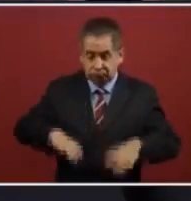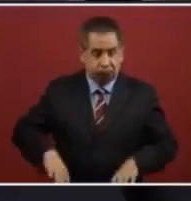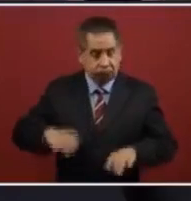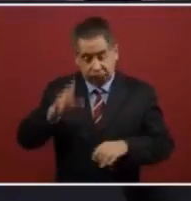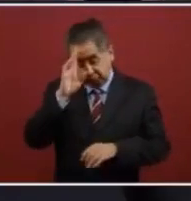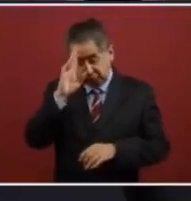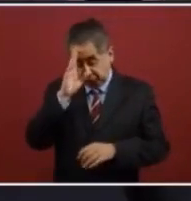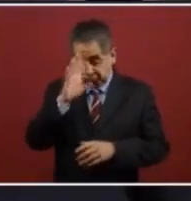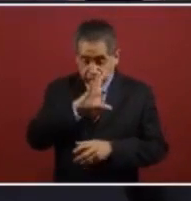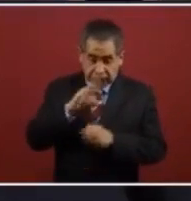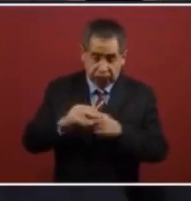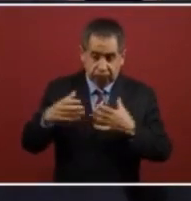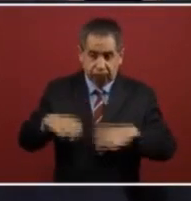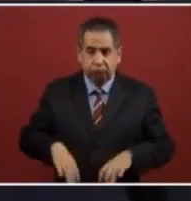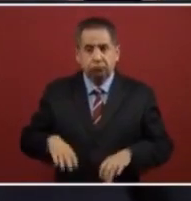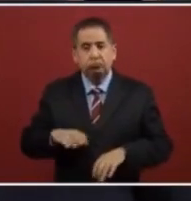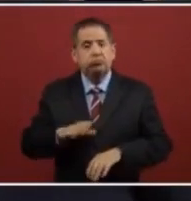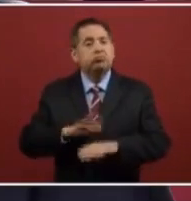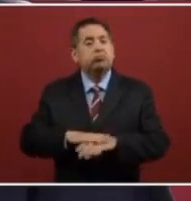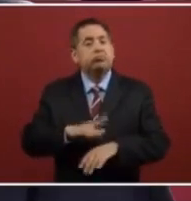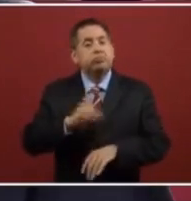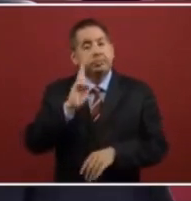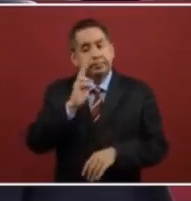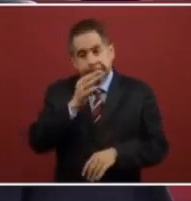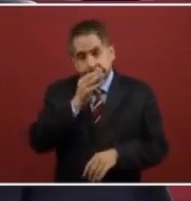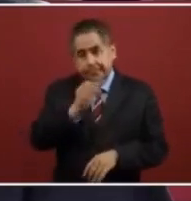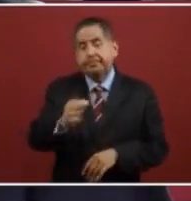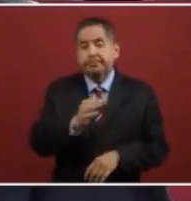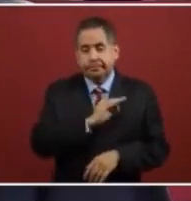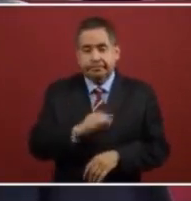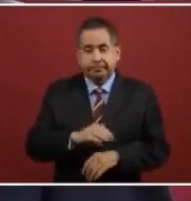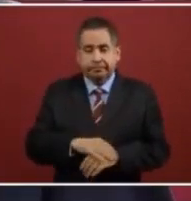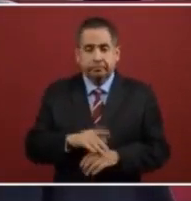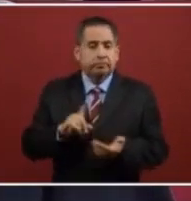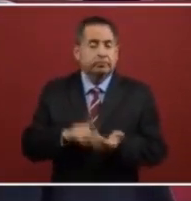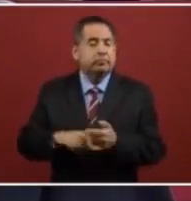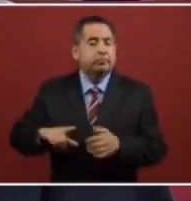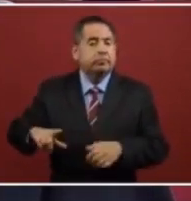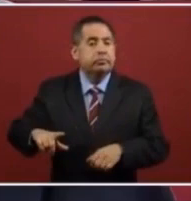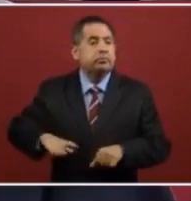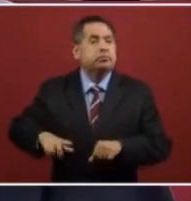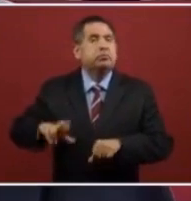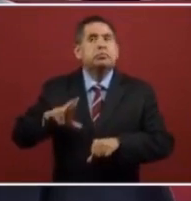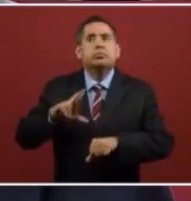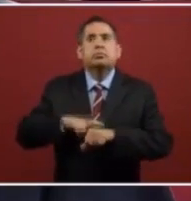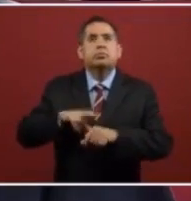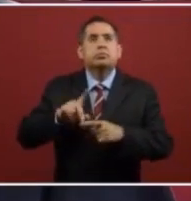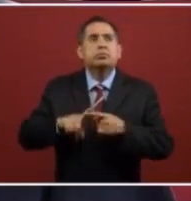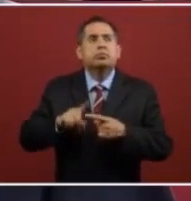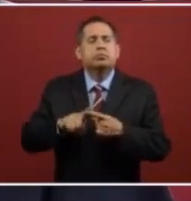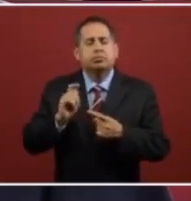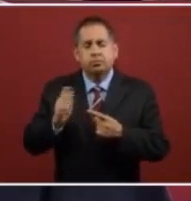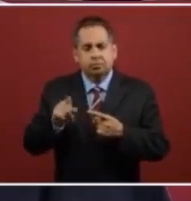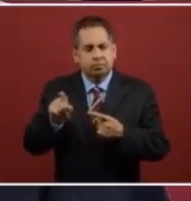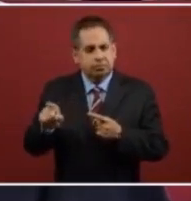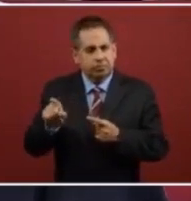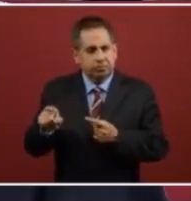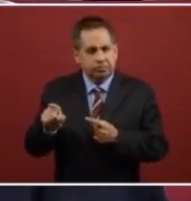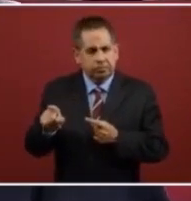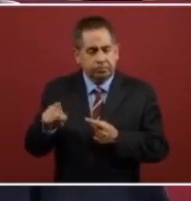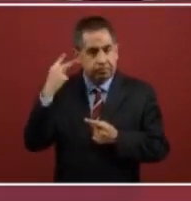llenas. were Y ahora puedo stealing decirles hand over fist. de que el gobernador And now I can tell you that the de governor